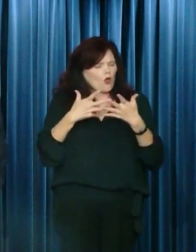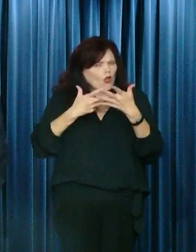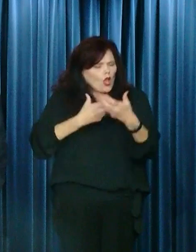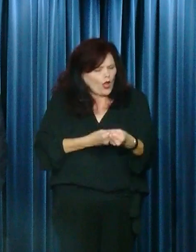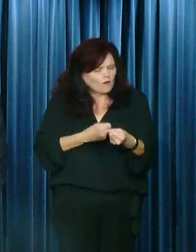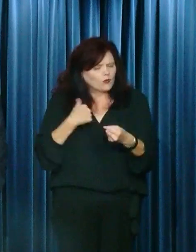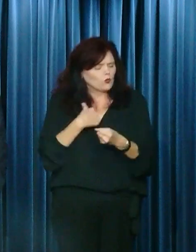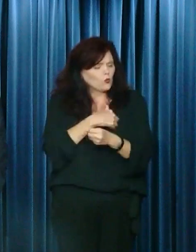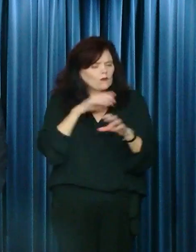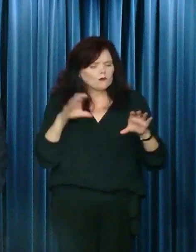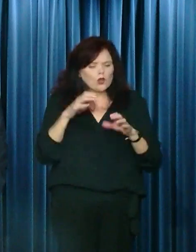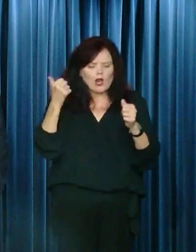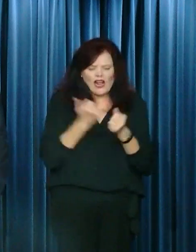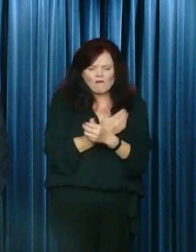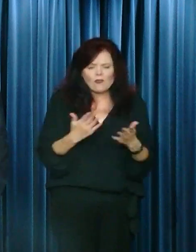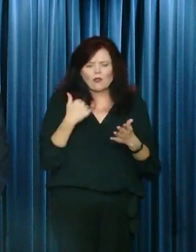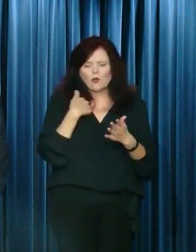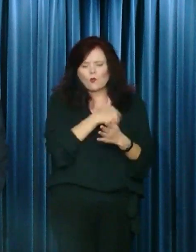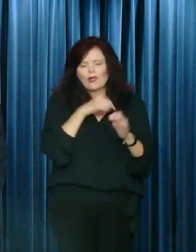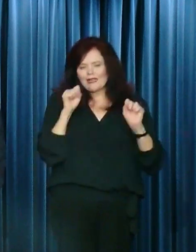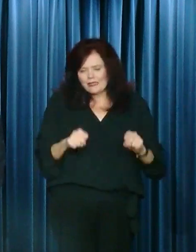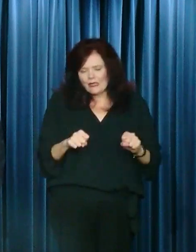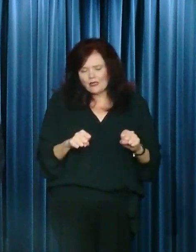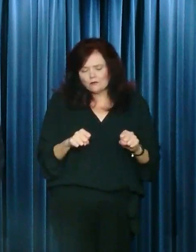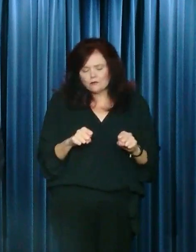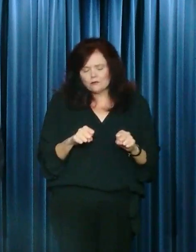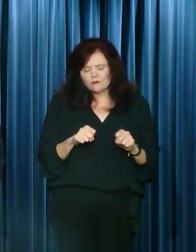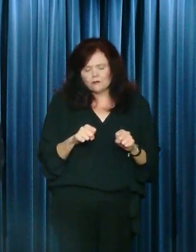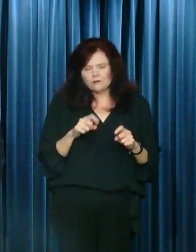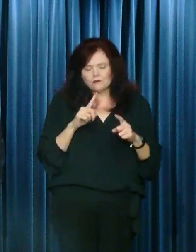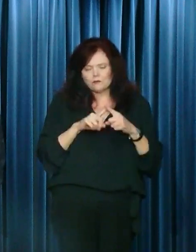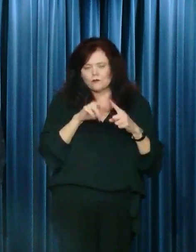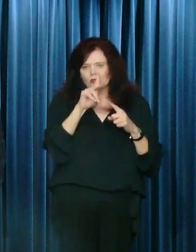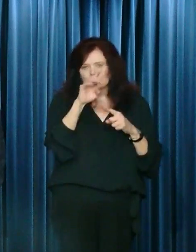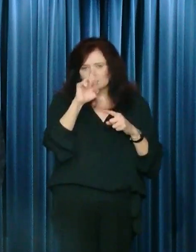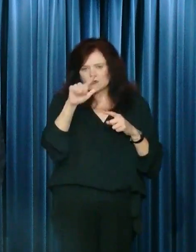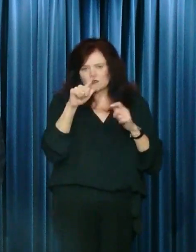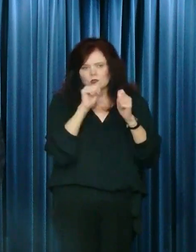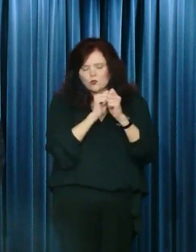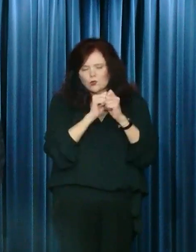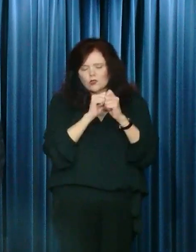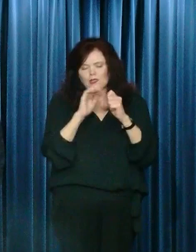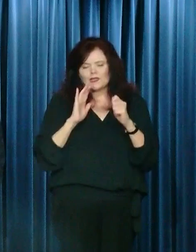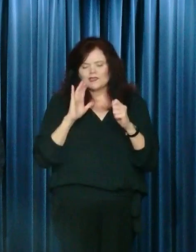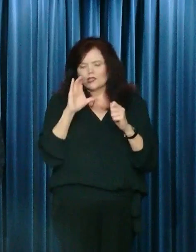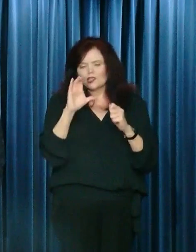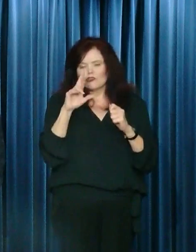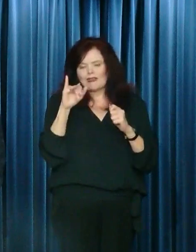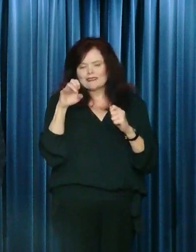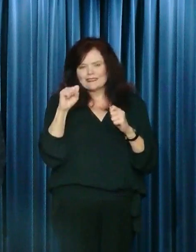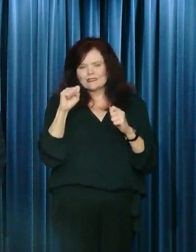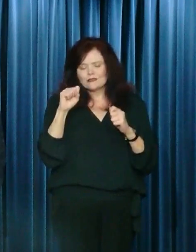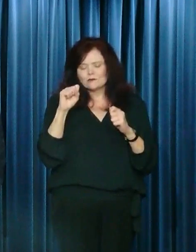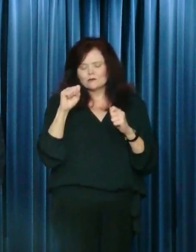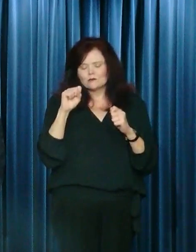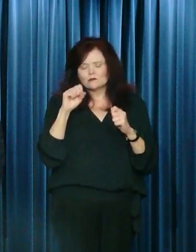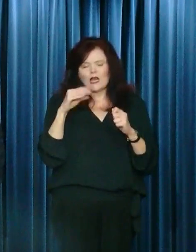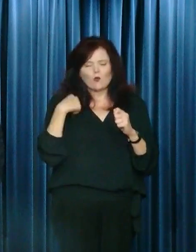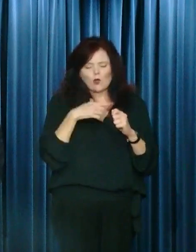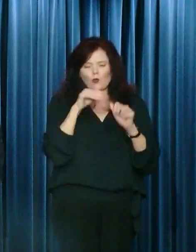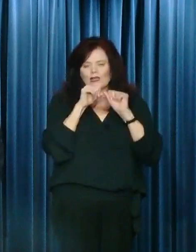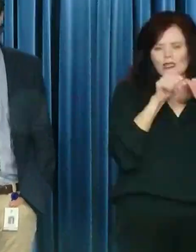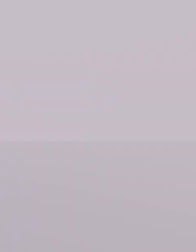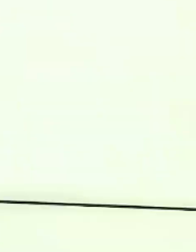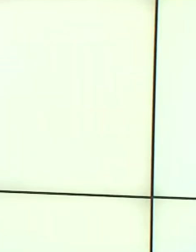confidence that we have done everything that we can to deal with the crisis that is before us. And we will continue